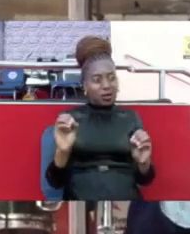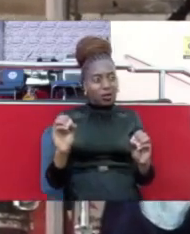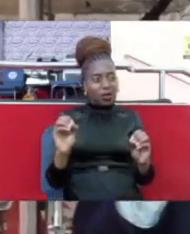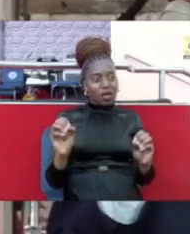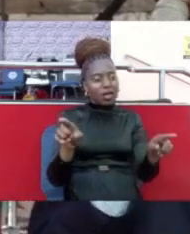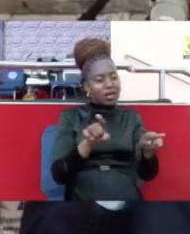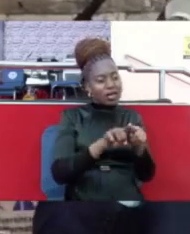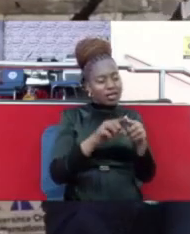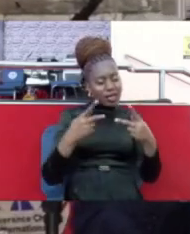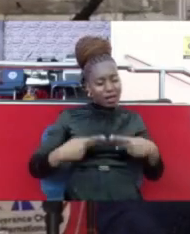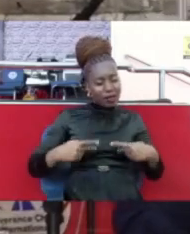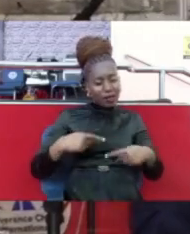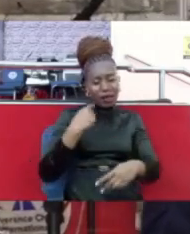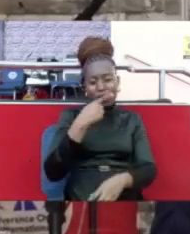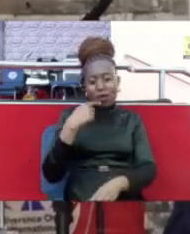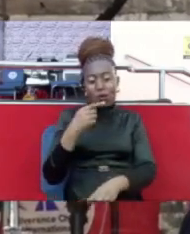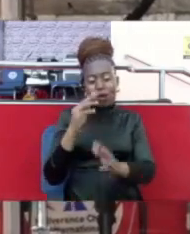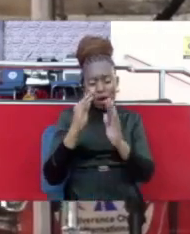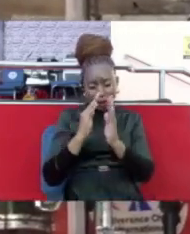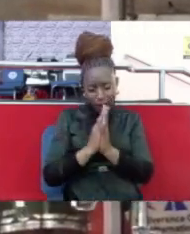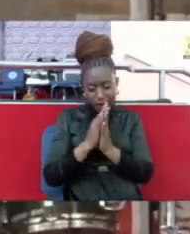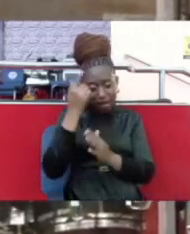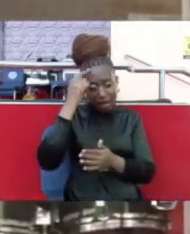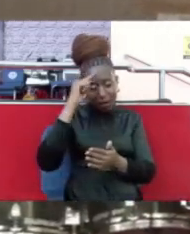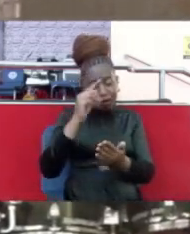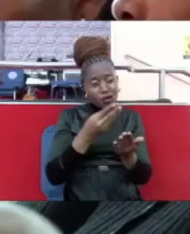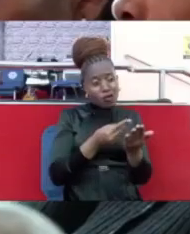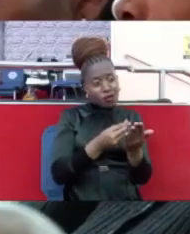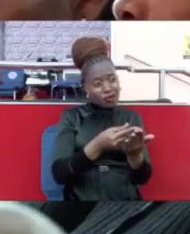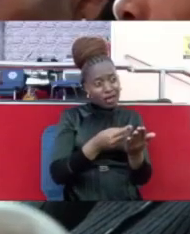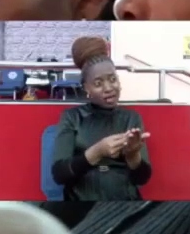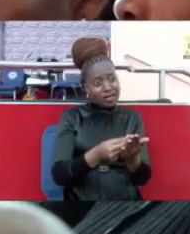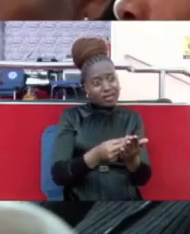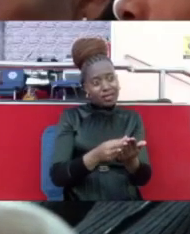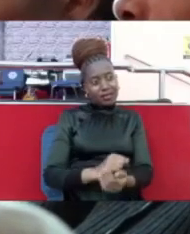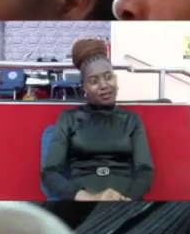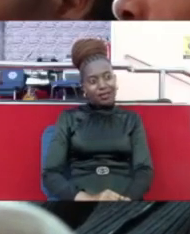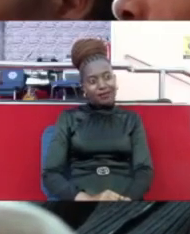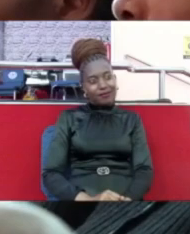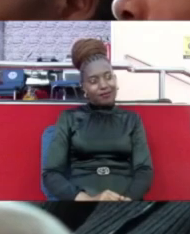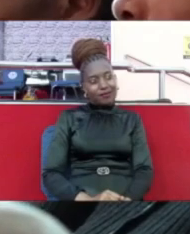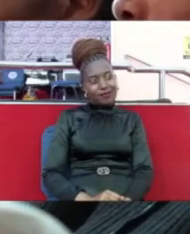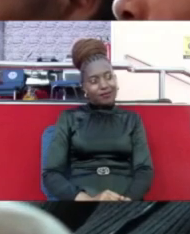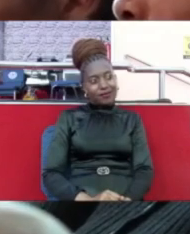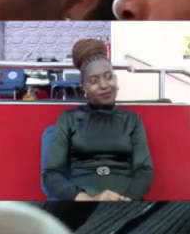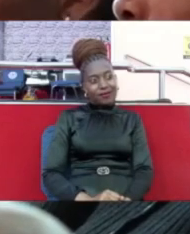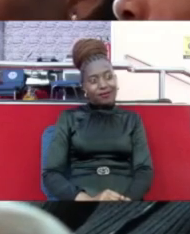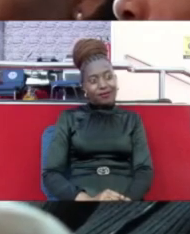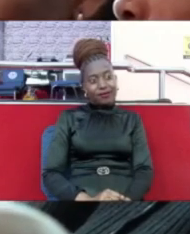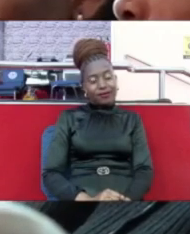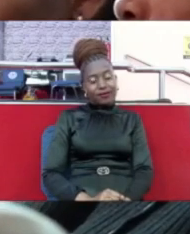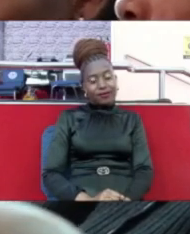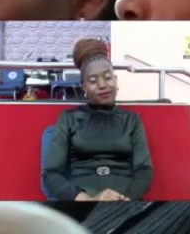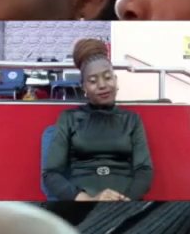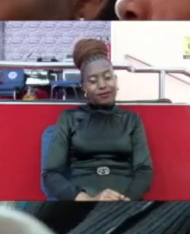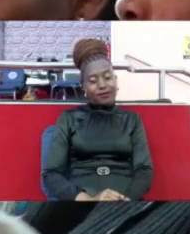a financial breakthrough. Lakini hao ambao hawakuwa wanatoa fungu ndio waliinua mkono na kusema kwamba wanahitaji upenyo wa kifedha. Now